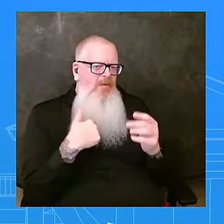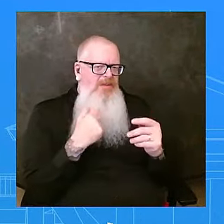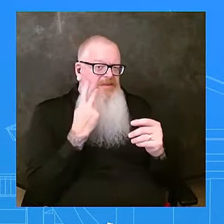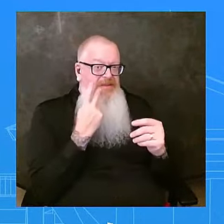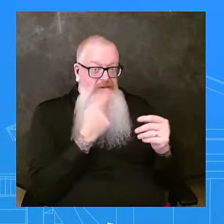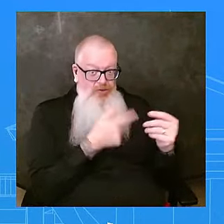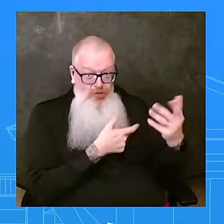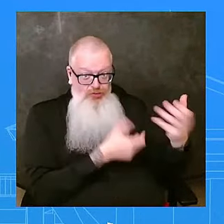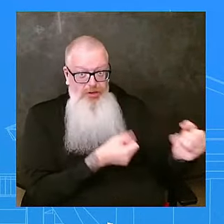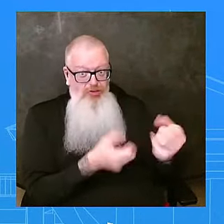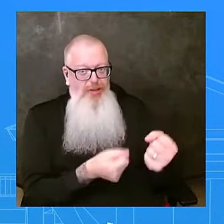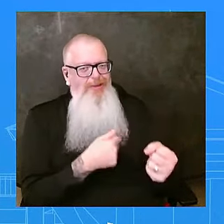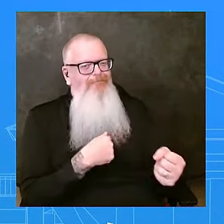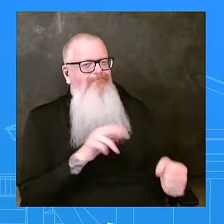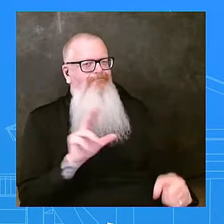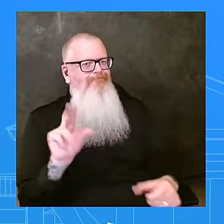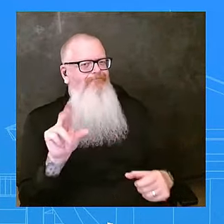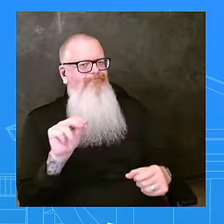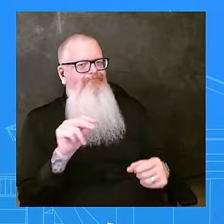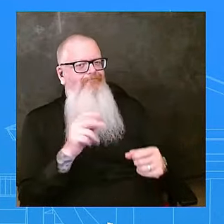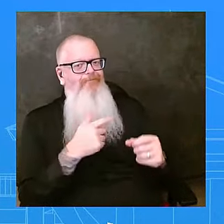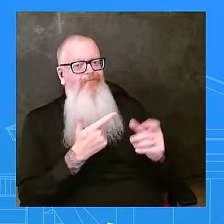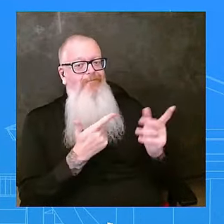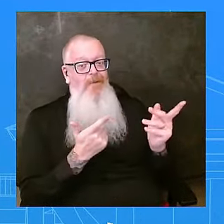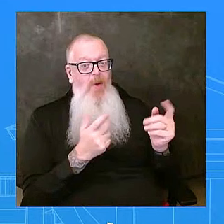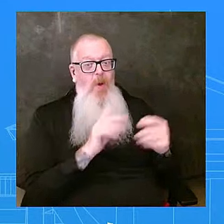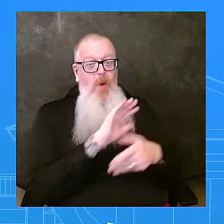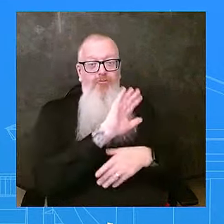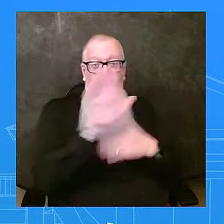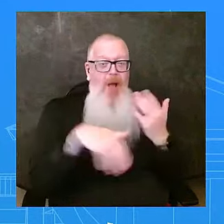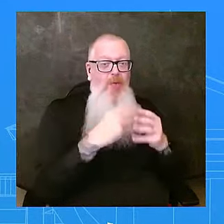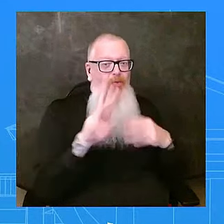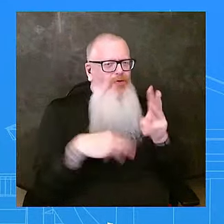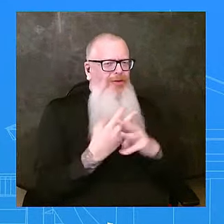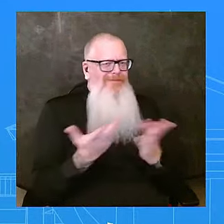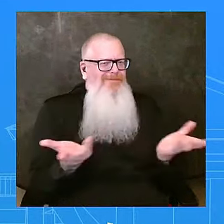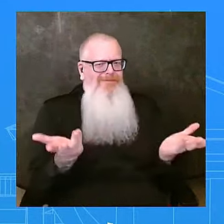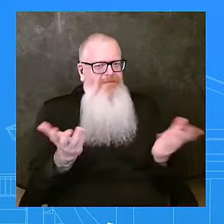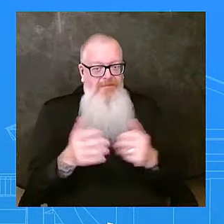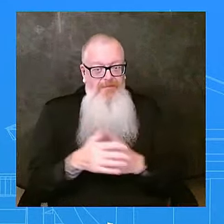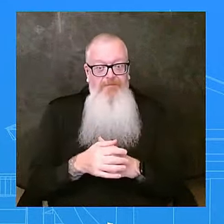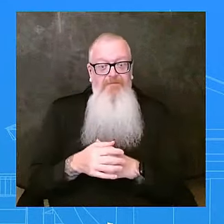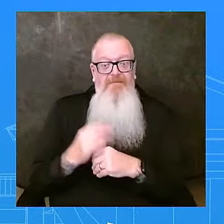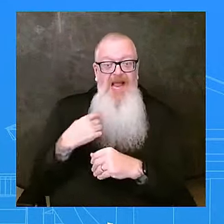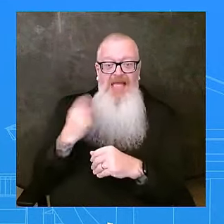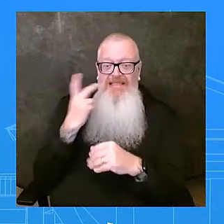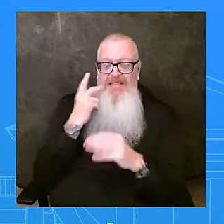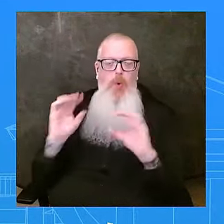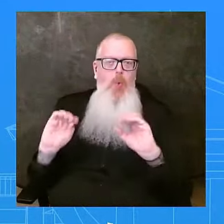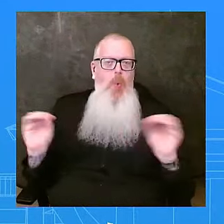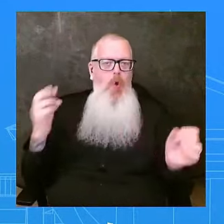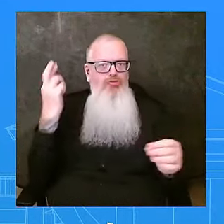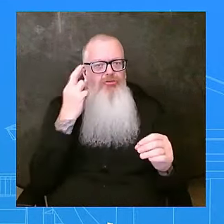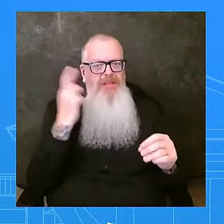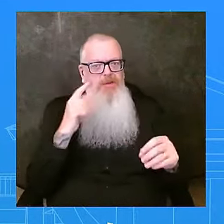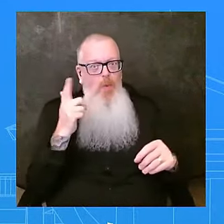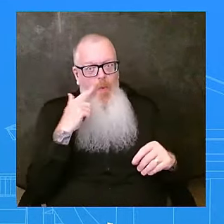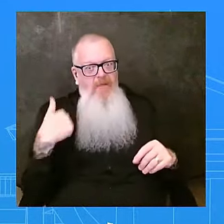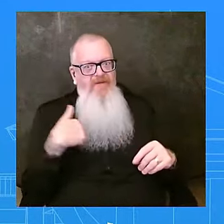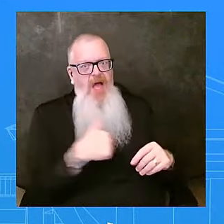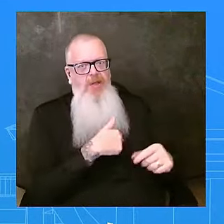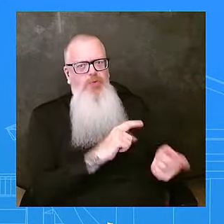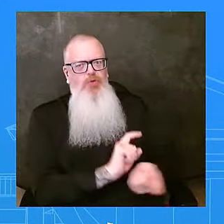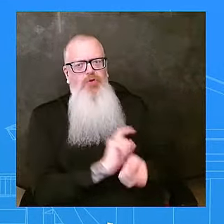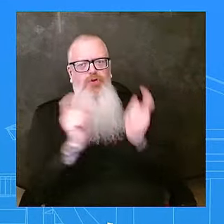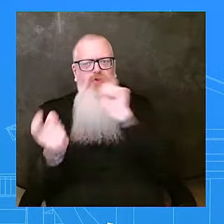region or beyond, around the world. So I see no reason for us to change our own military